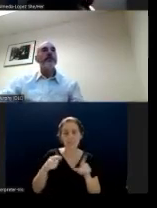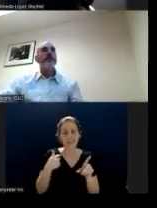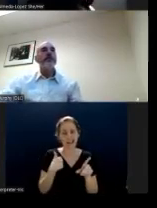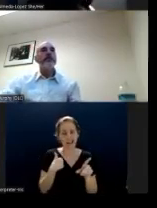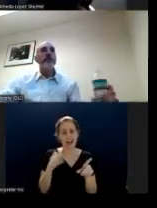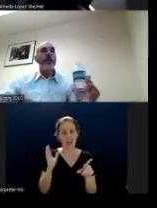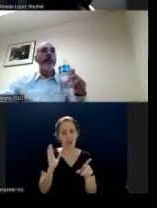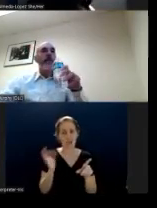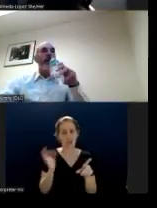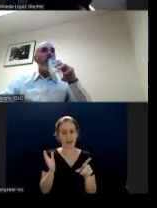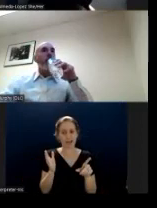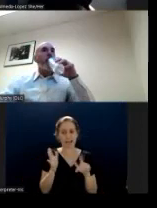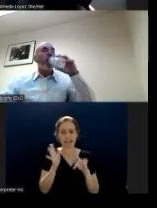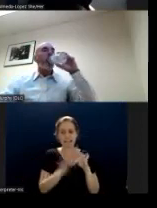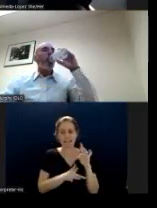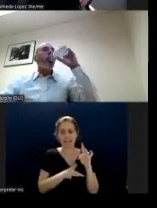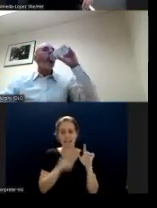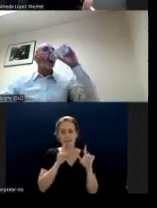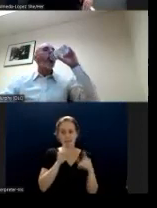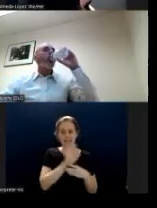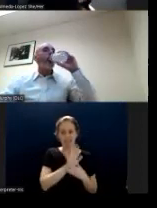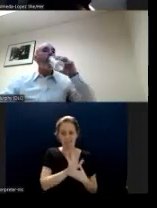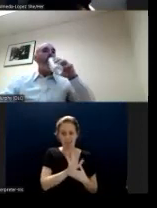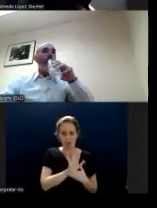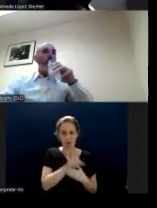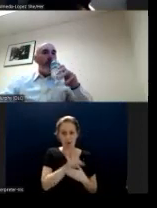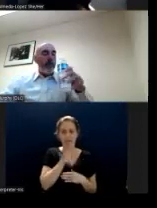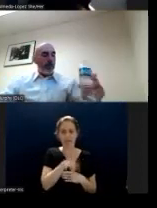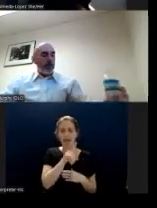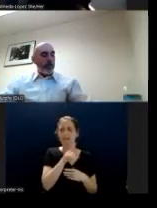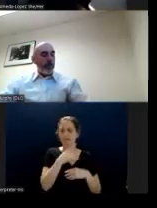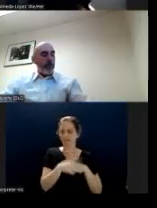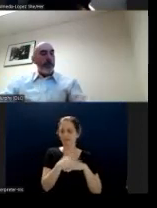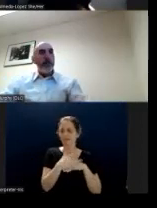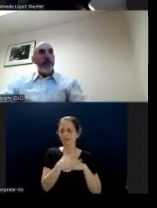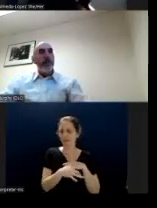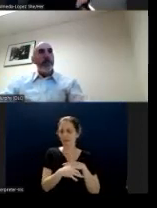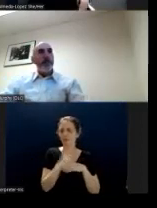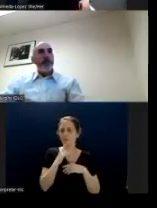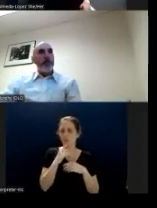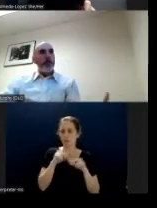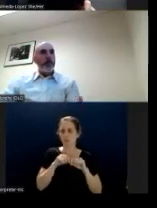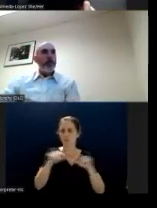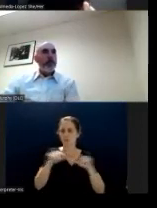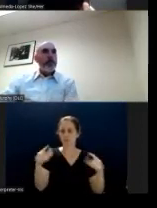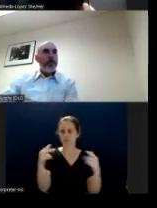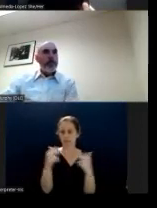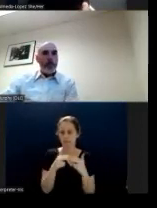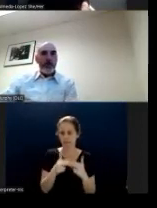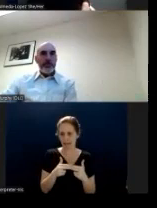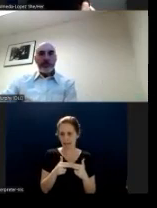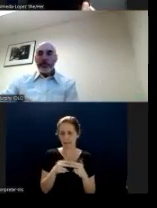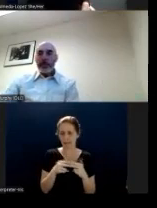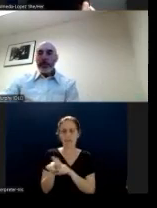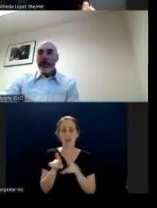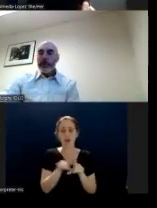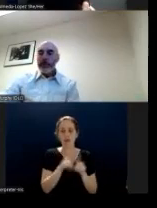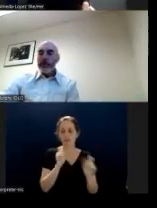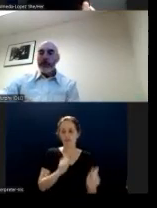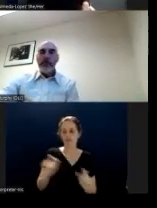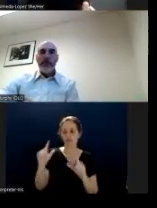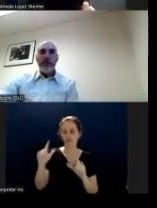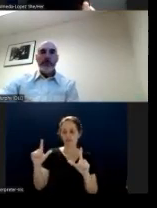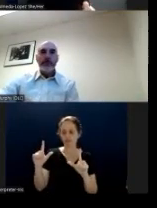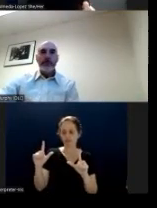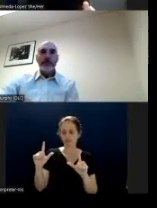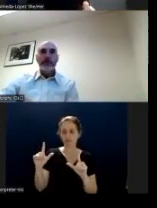going to skip the AutoMark video. That will be available when we share the slides, and I will also have it available